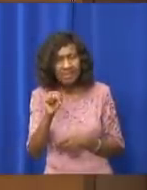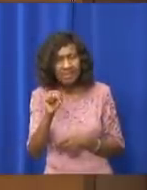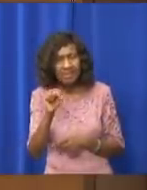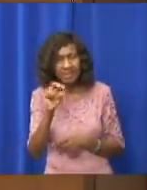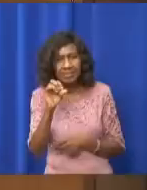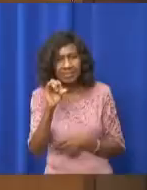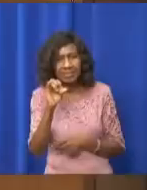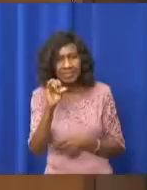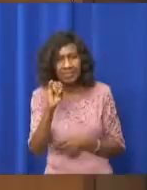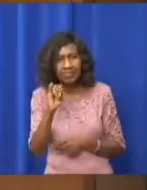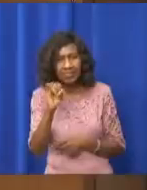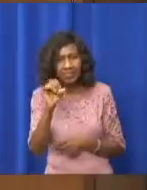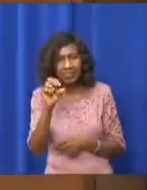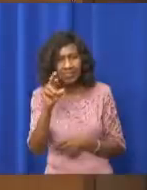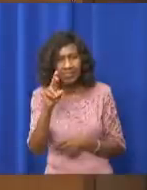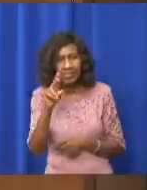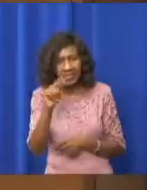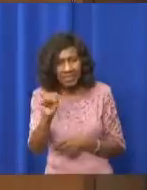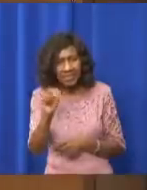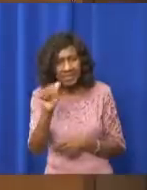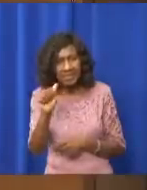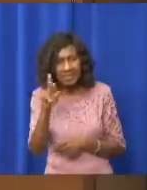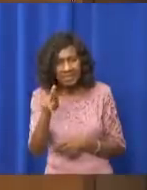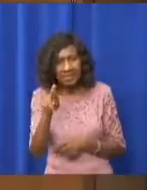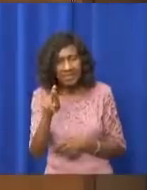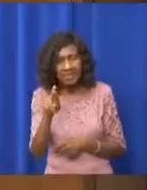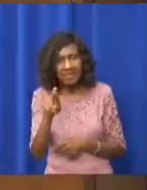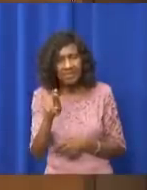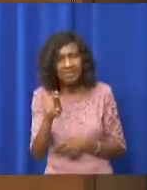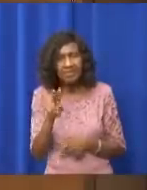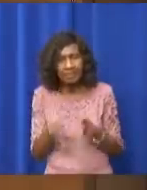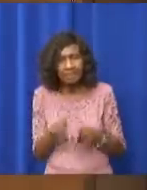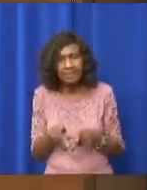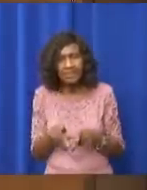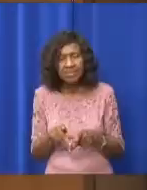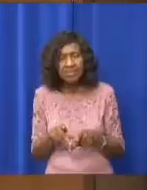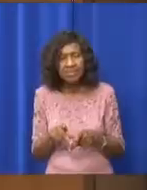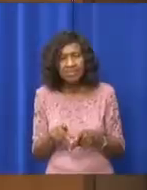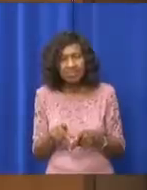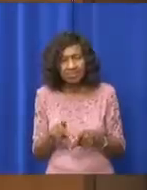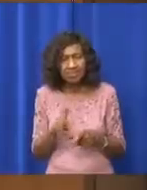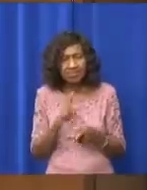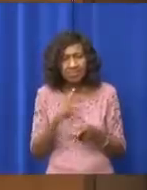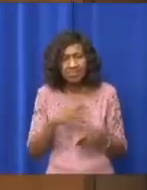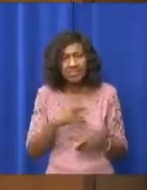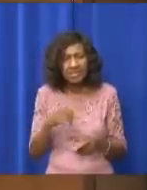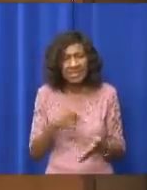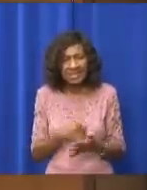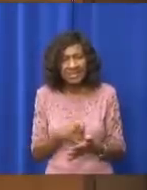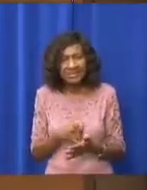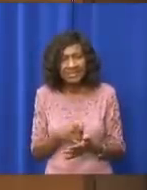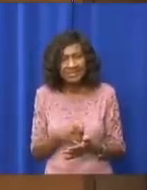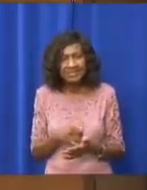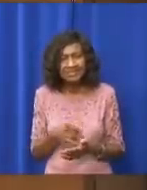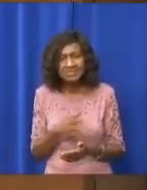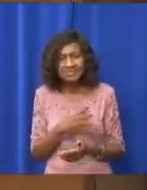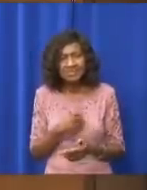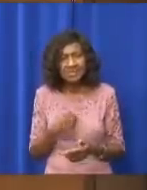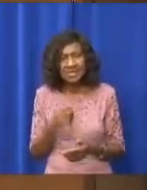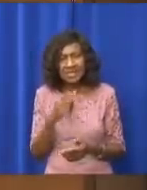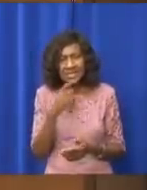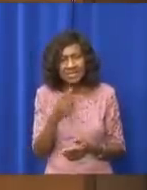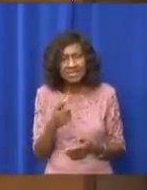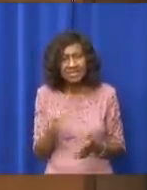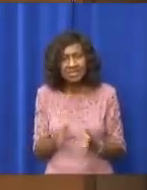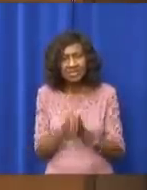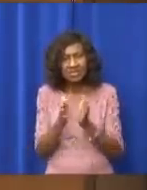very well received and are going very well. And so I would actually like to take the opportunity to congratulate and